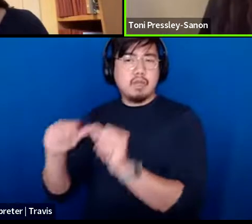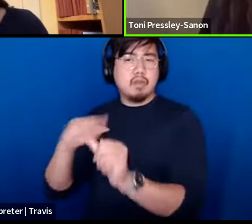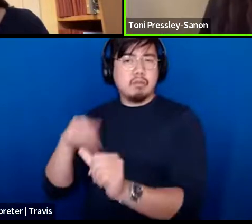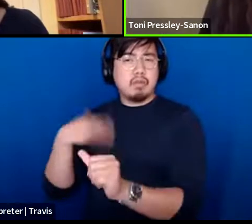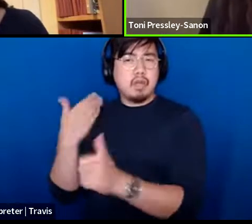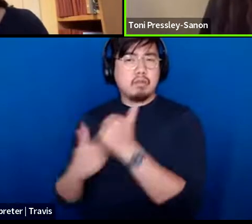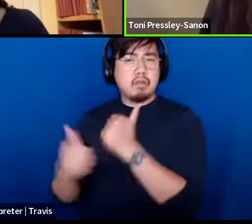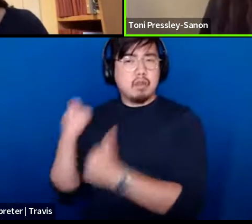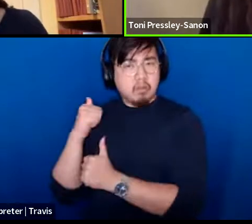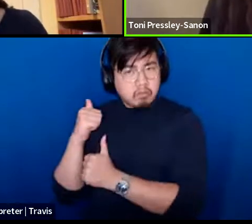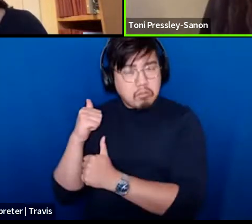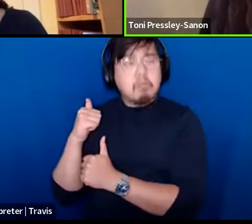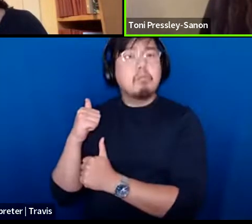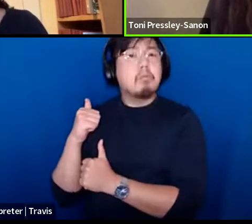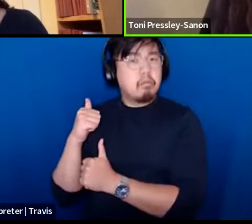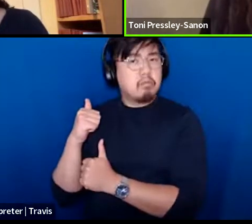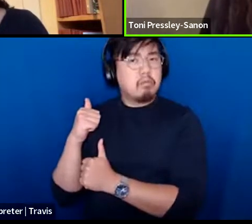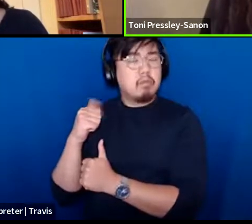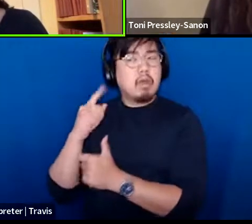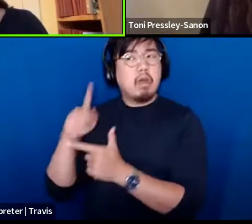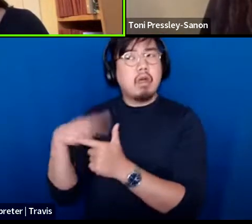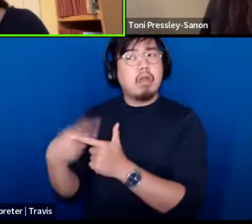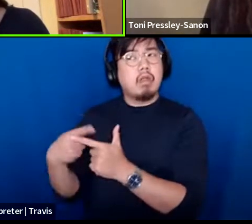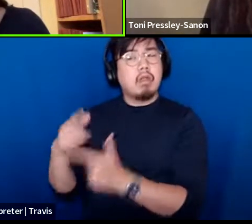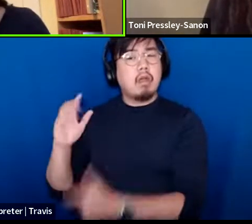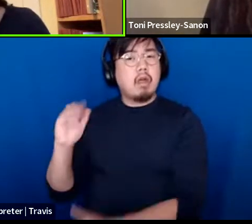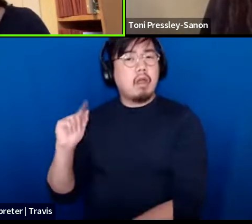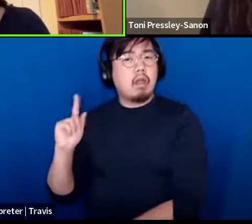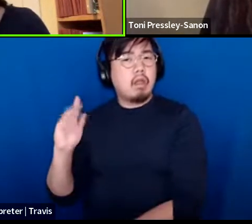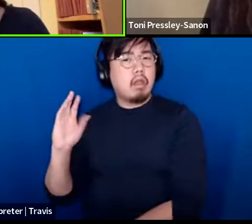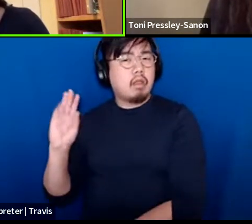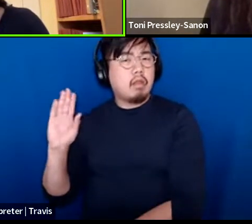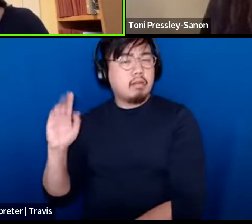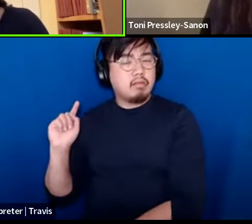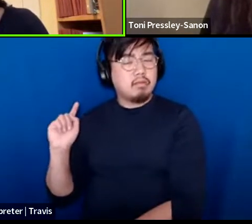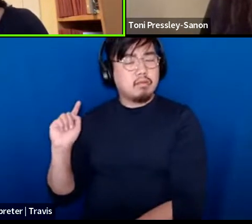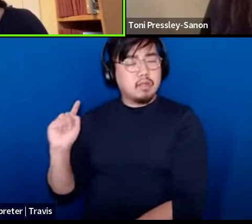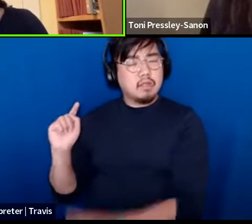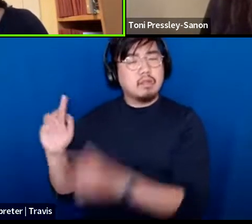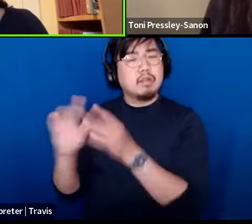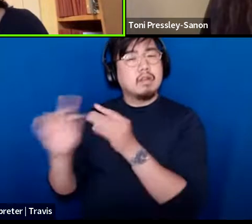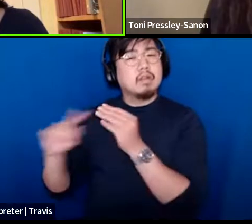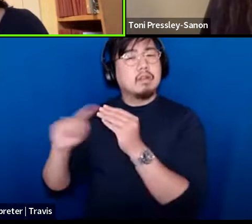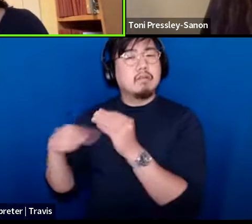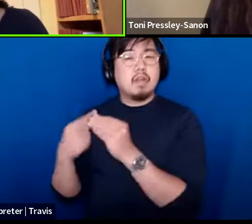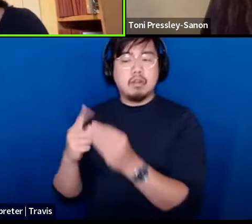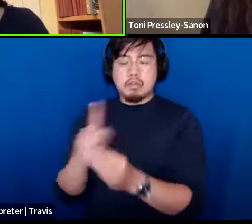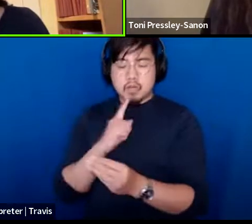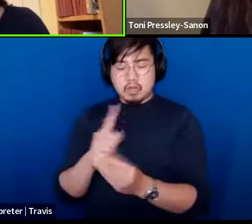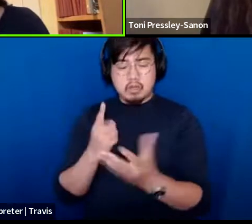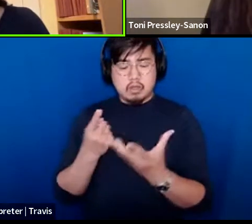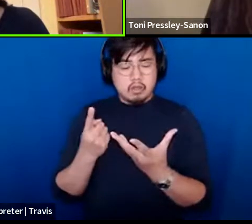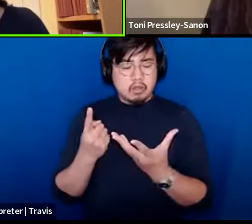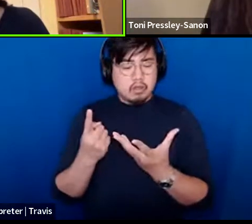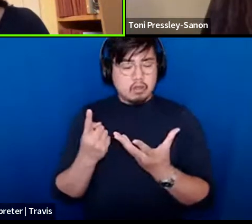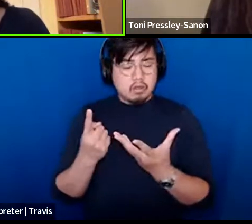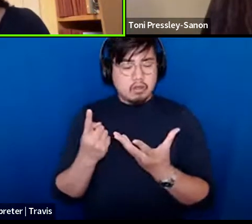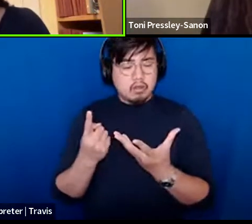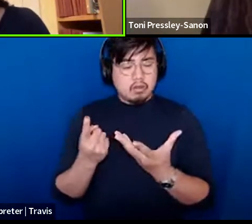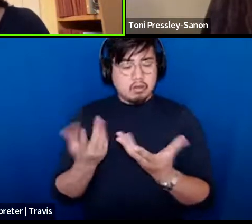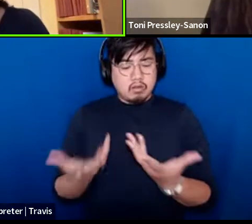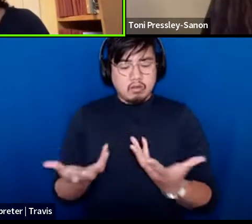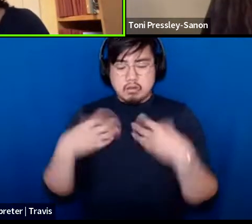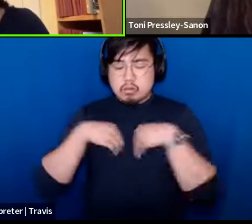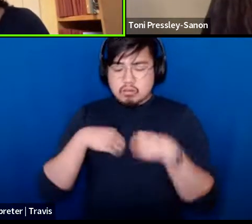and then how he talks about living into a kind of sensual energy as a liberating aspect for